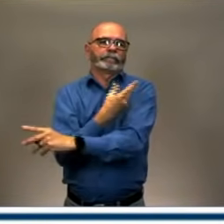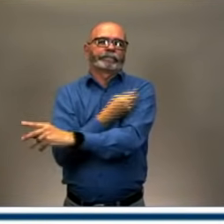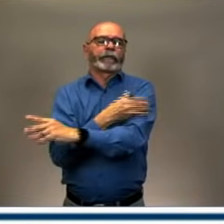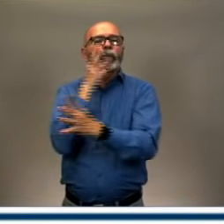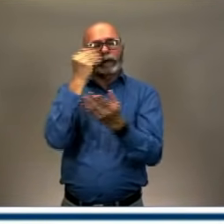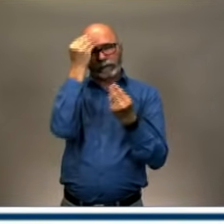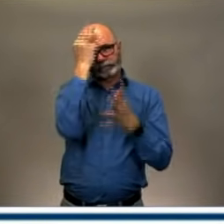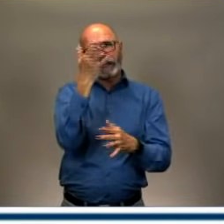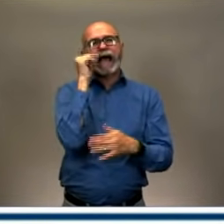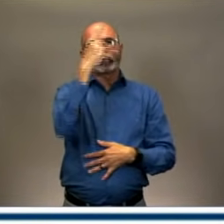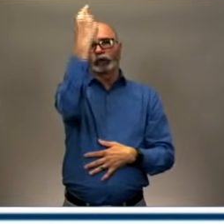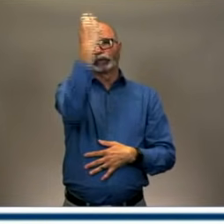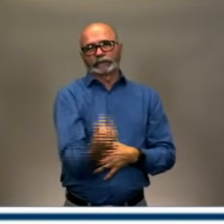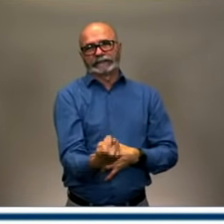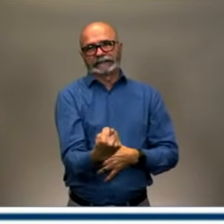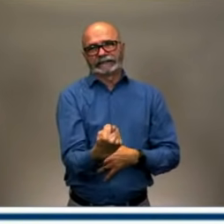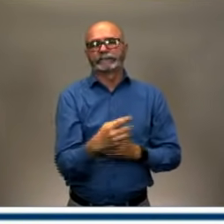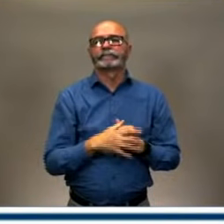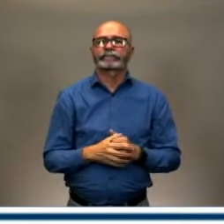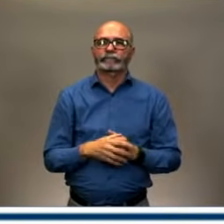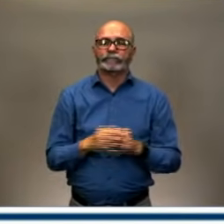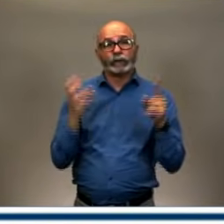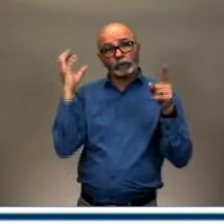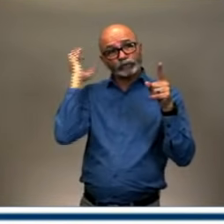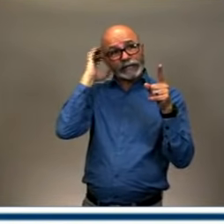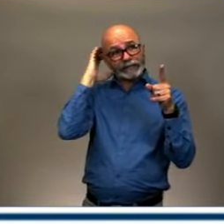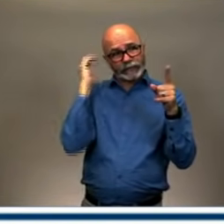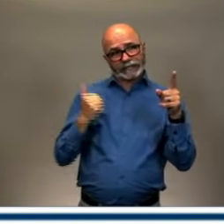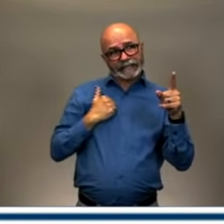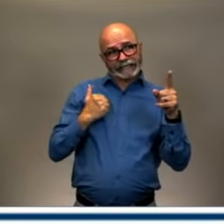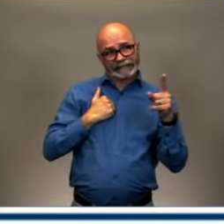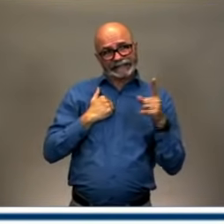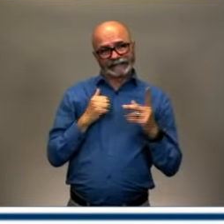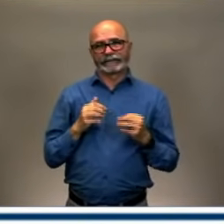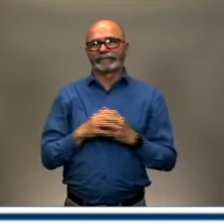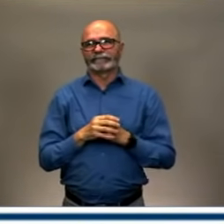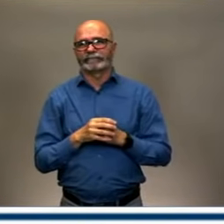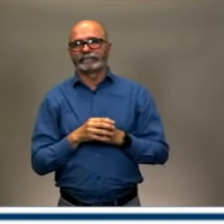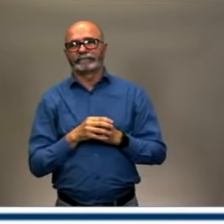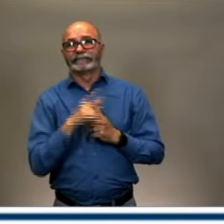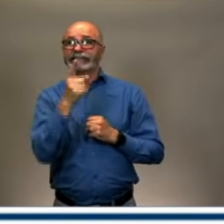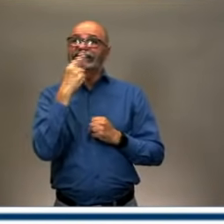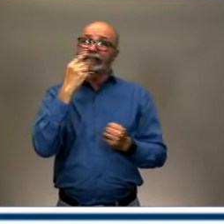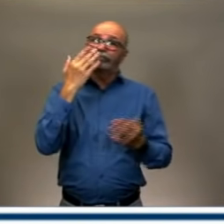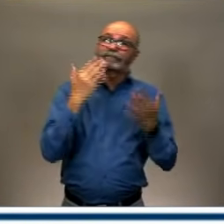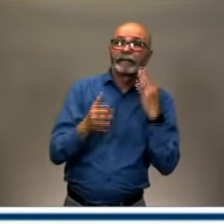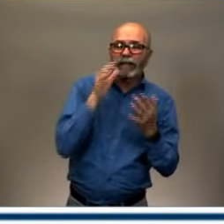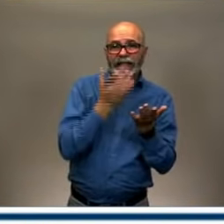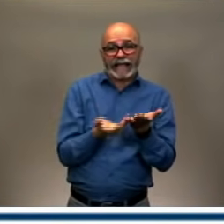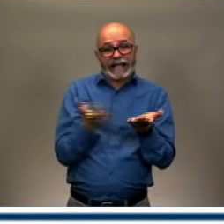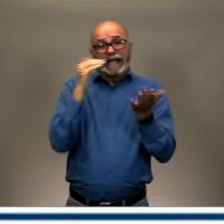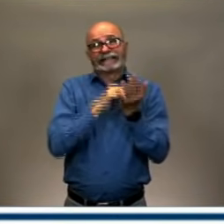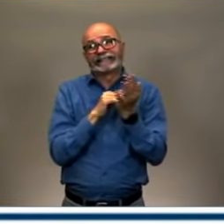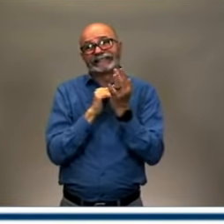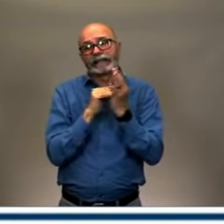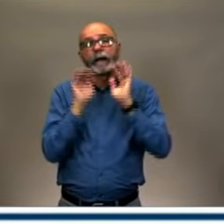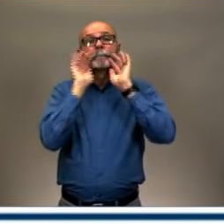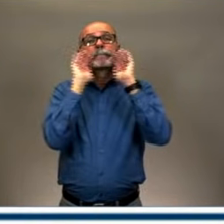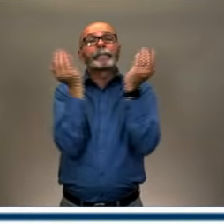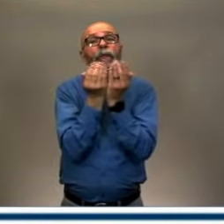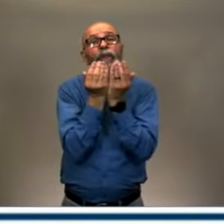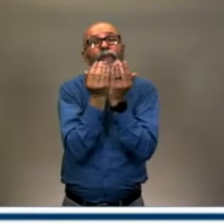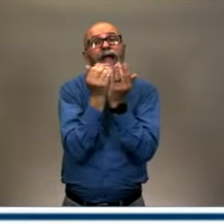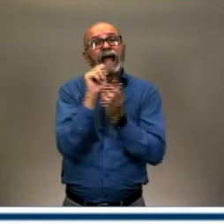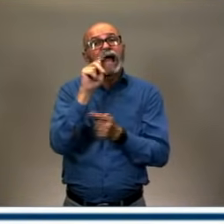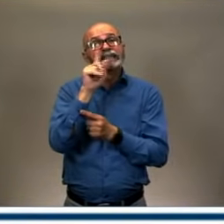Yes, I'm just wondering, there was talk about possible Atlantic bubble once again. What would it take for us